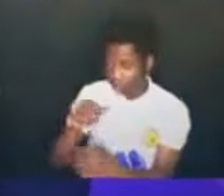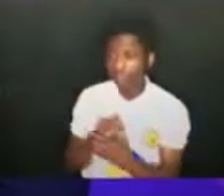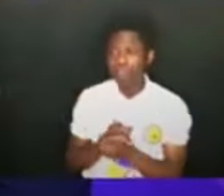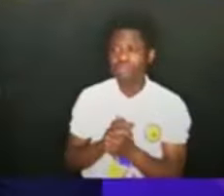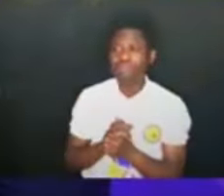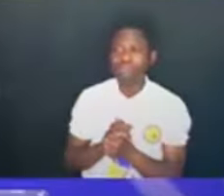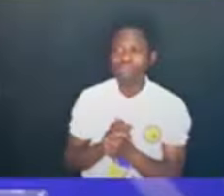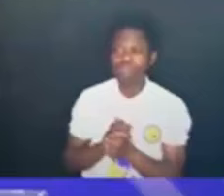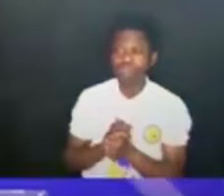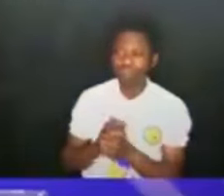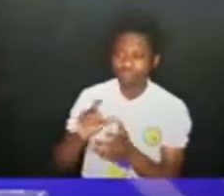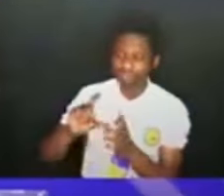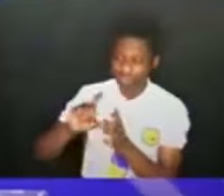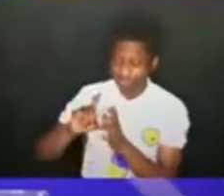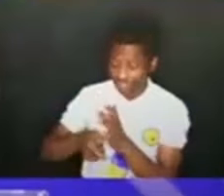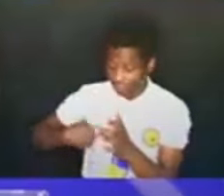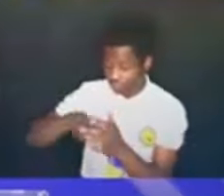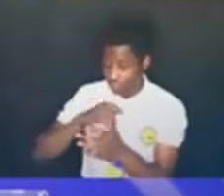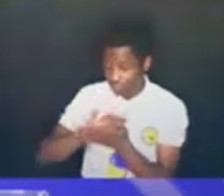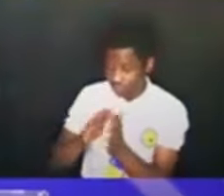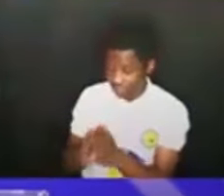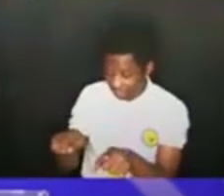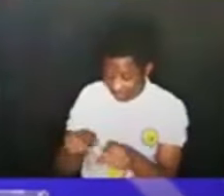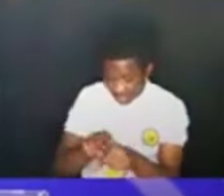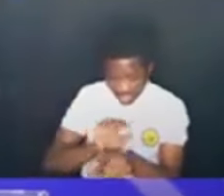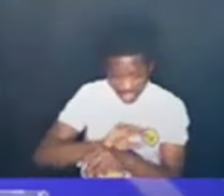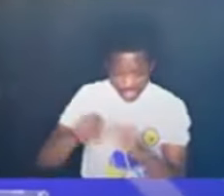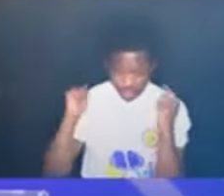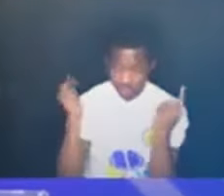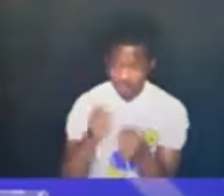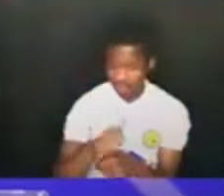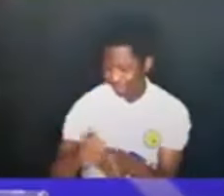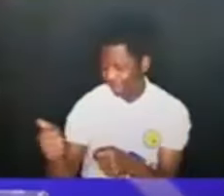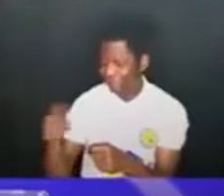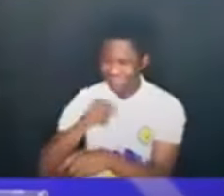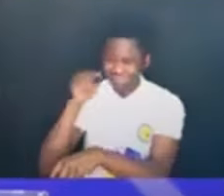please. Then we'll be like all the other nations,